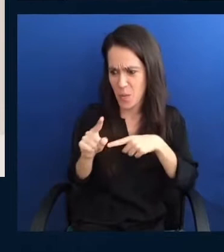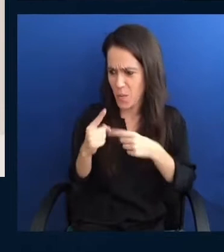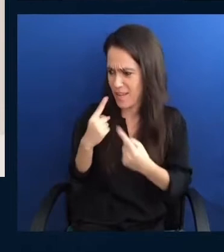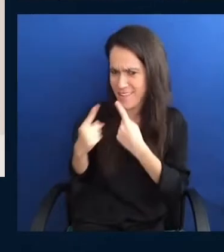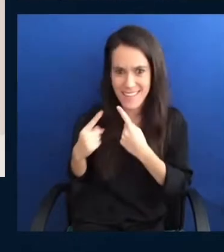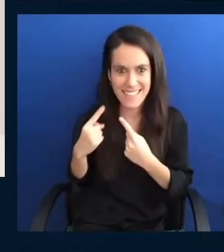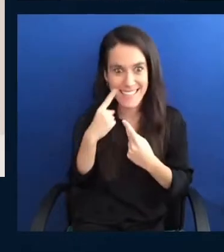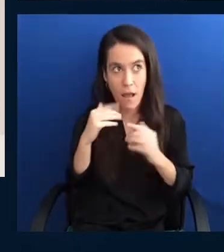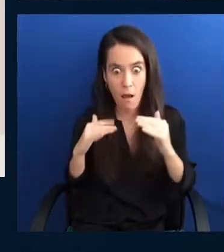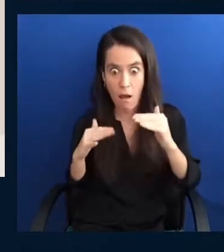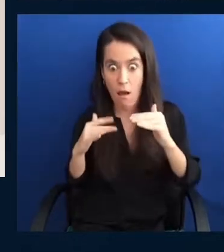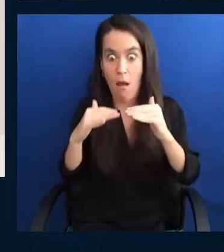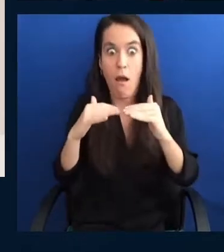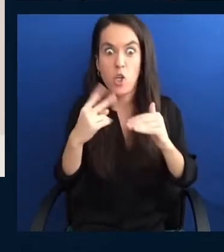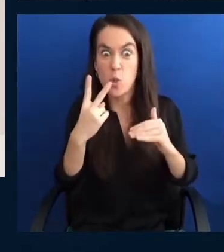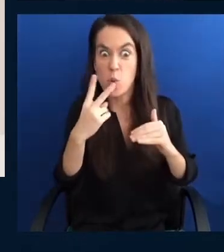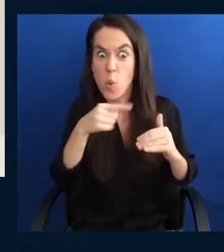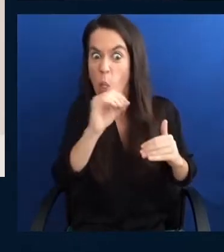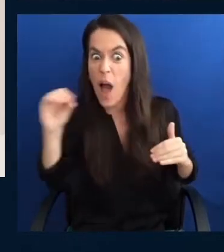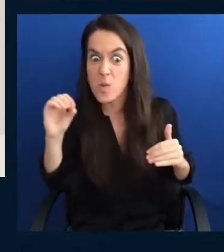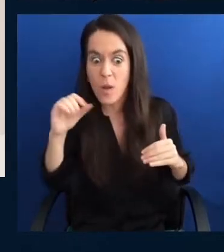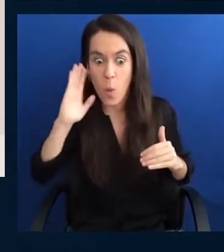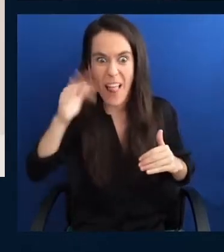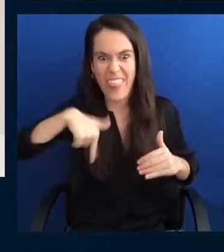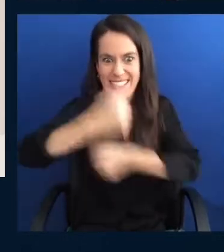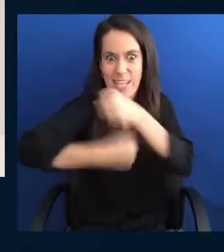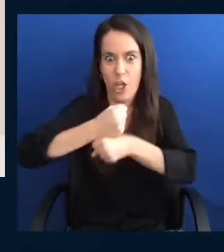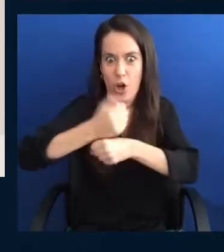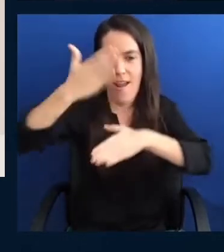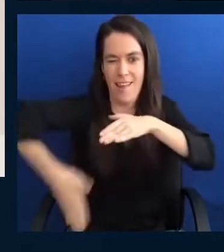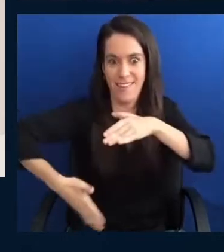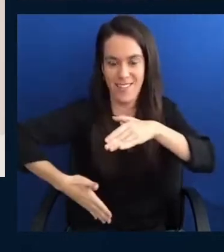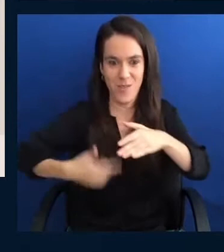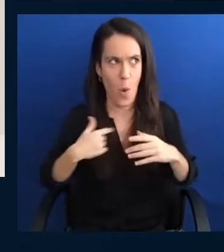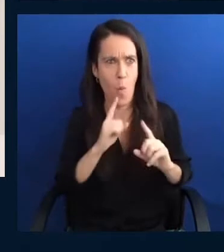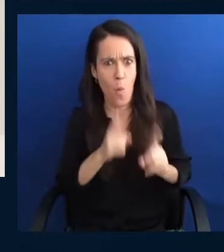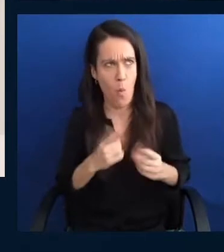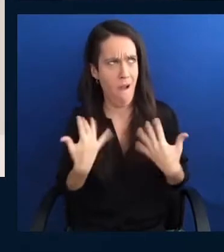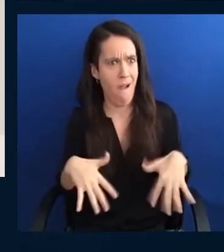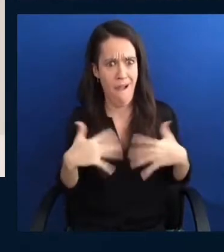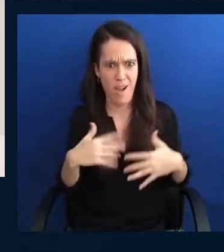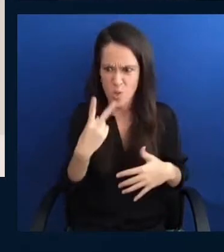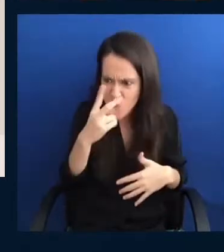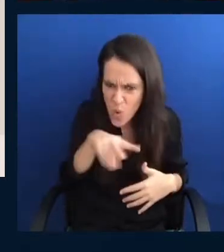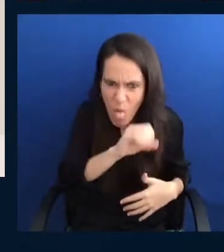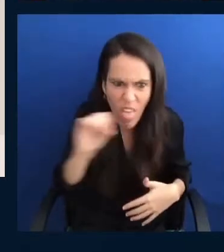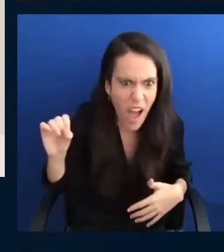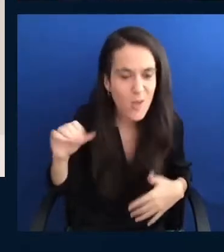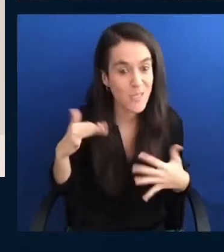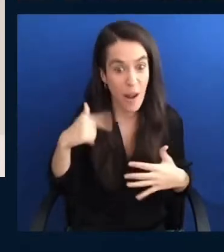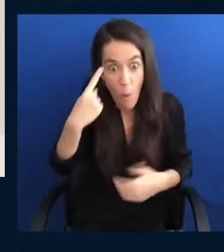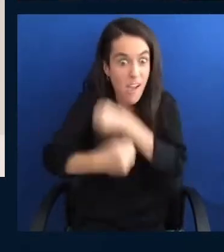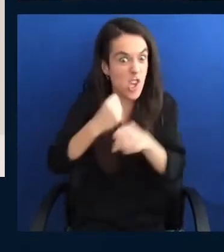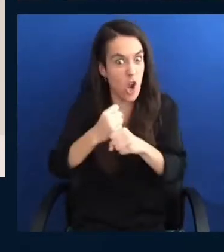of hitting 2,000 by the end of this year. So 2,000 certifications in just 1 year. That's amazing, and that really shows like the